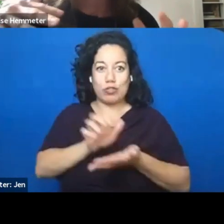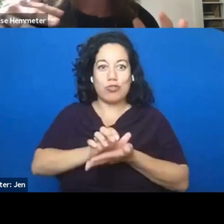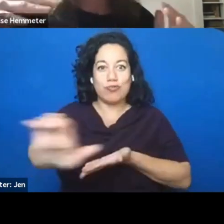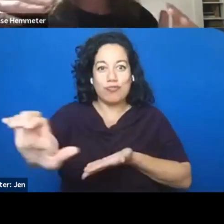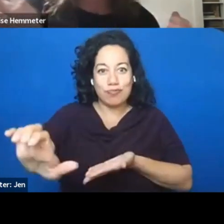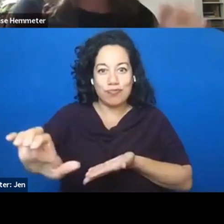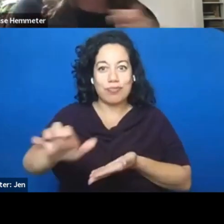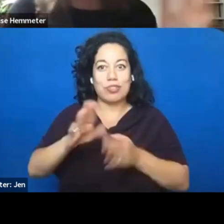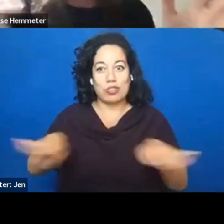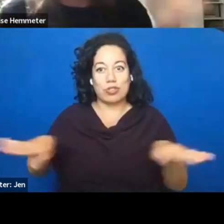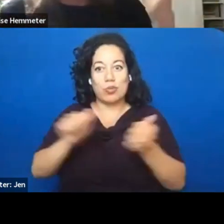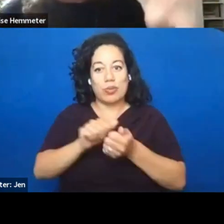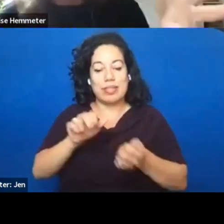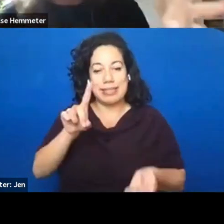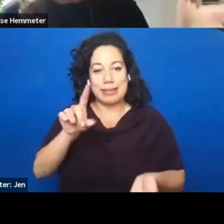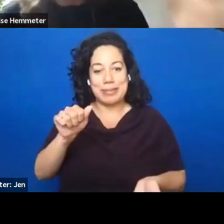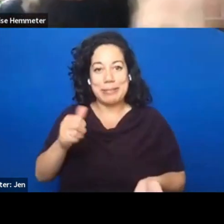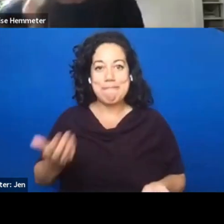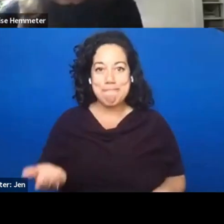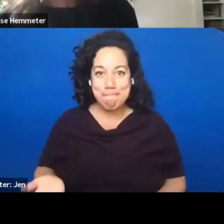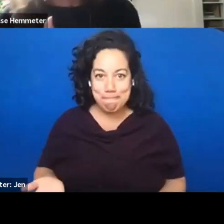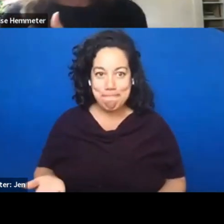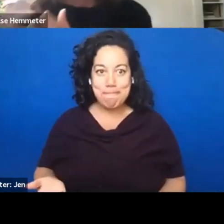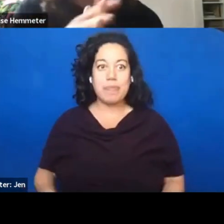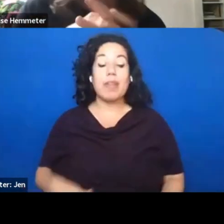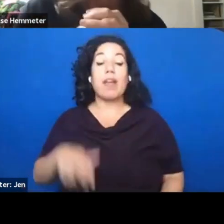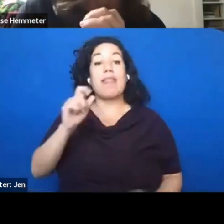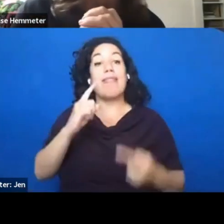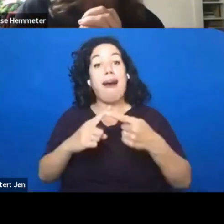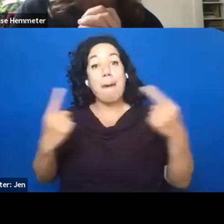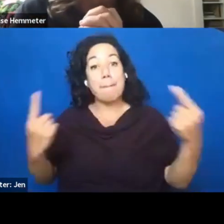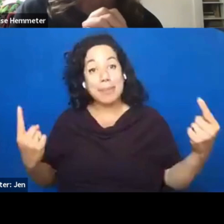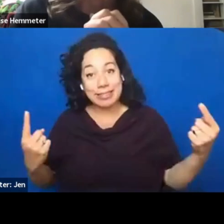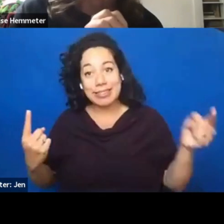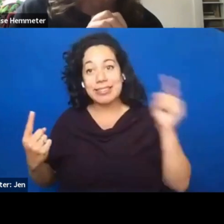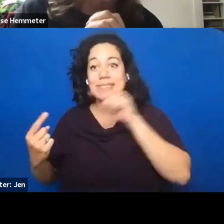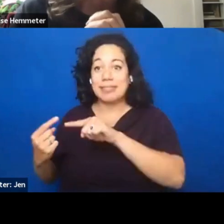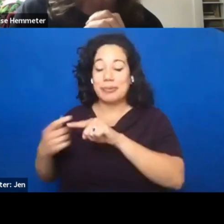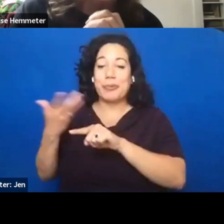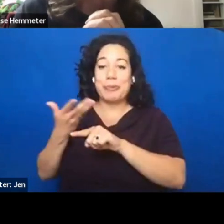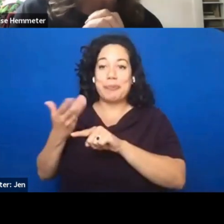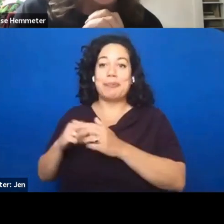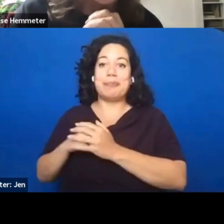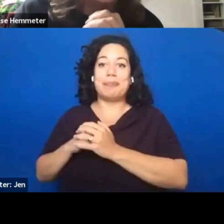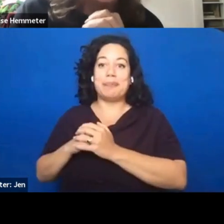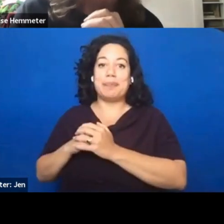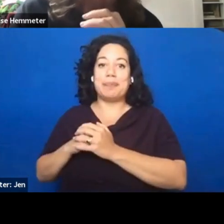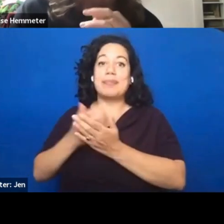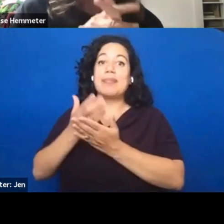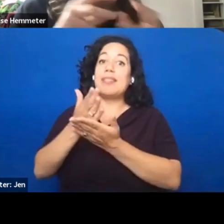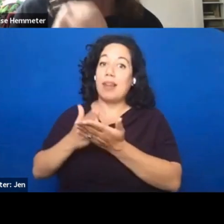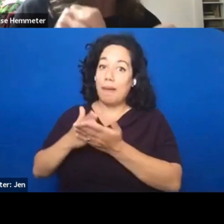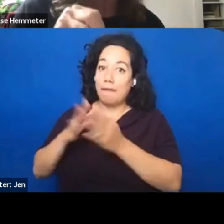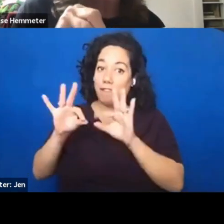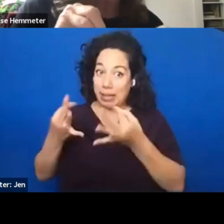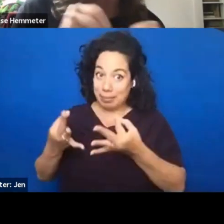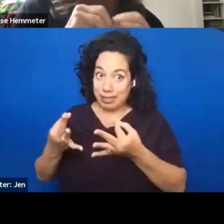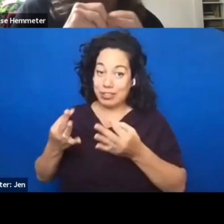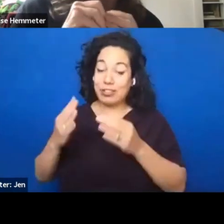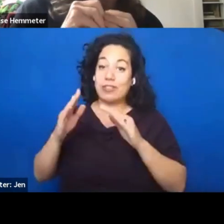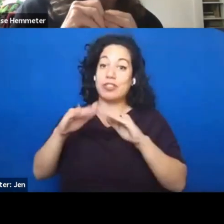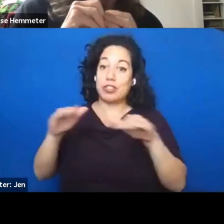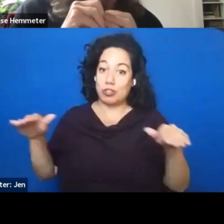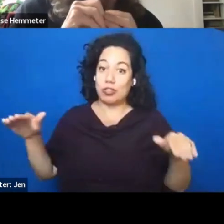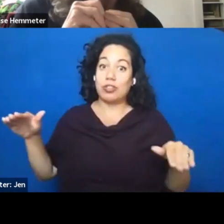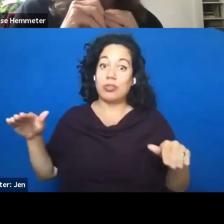time. And then the opposite side of that is that there are some families of children